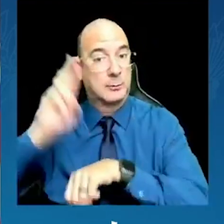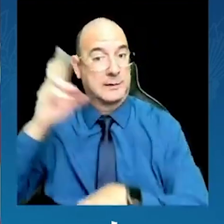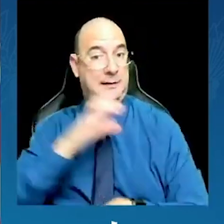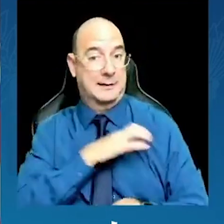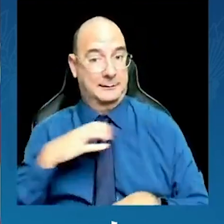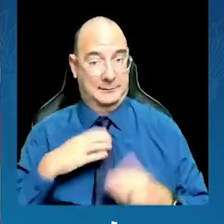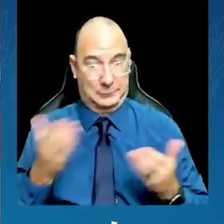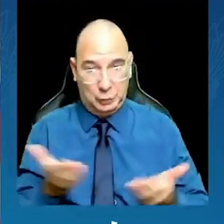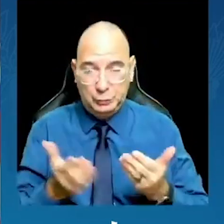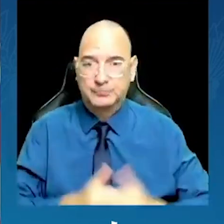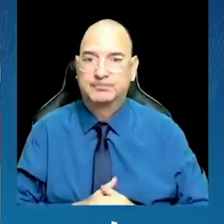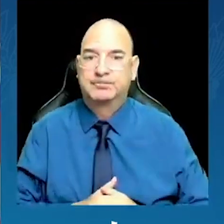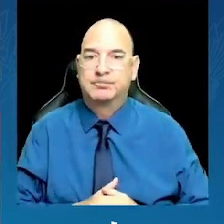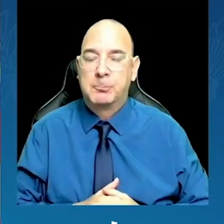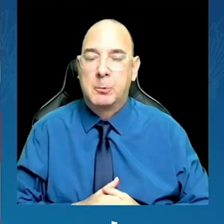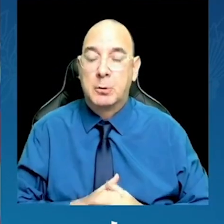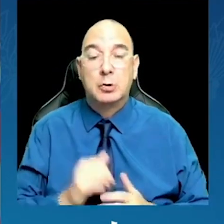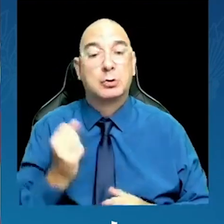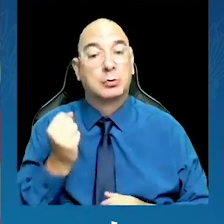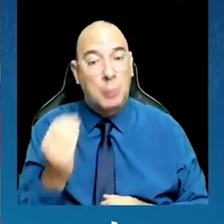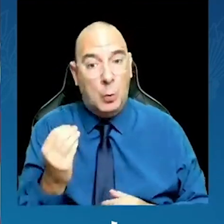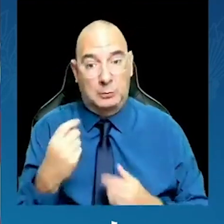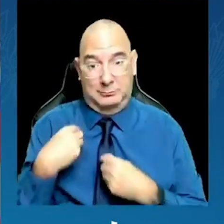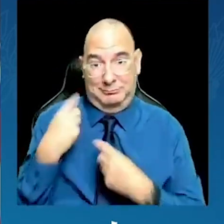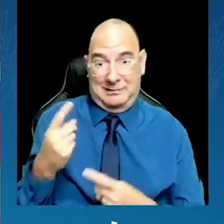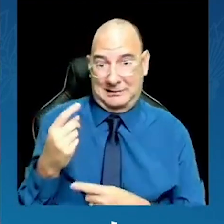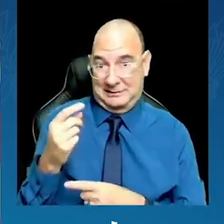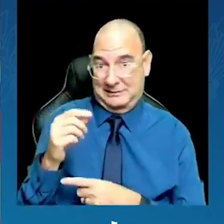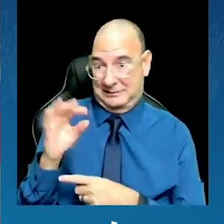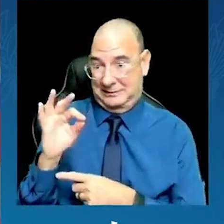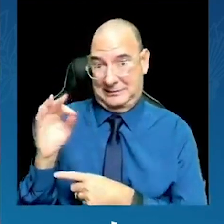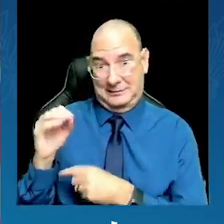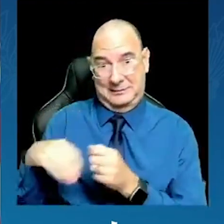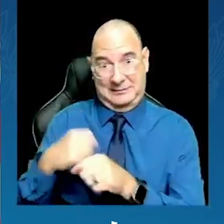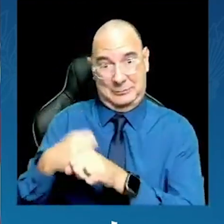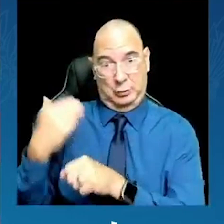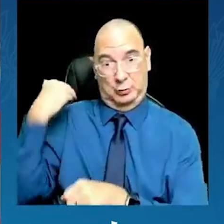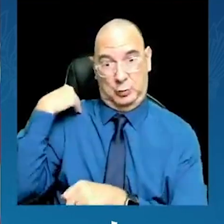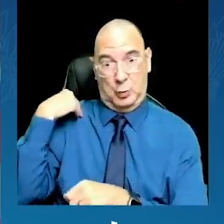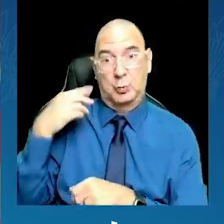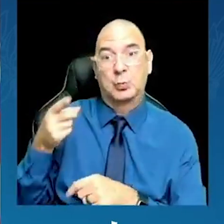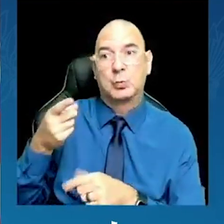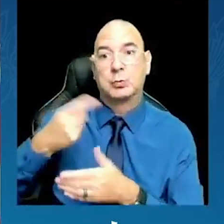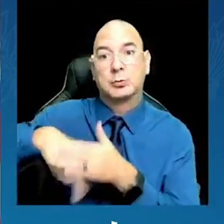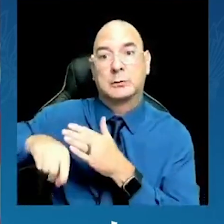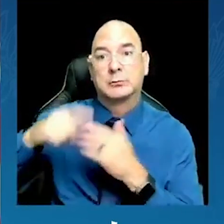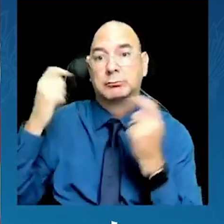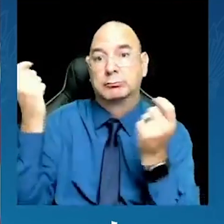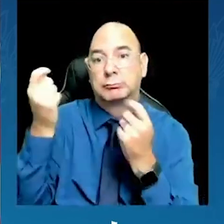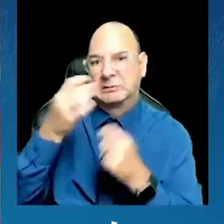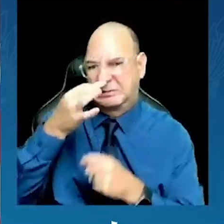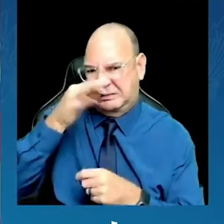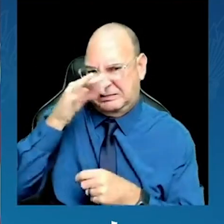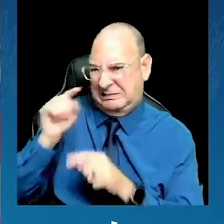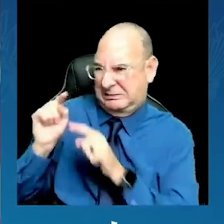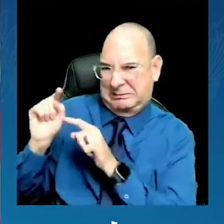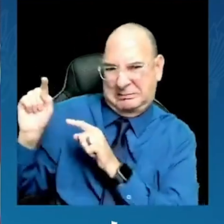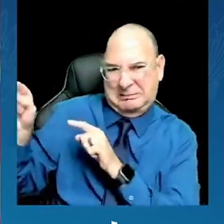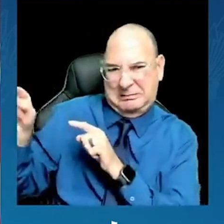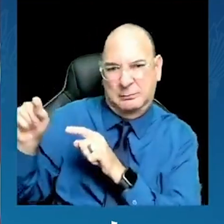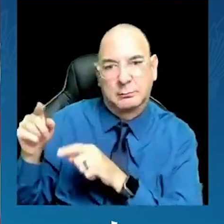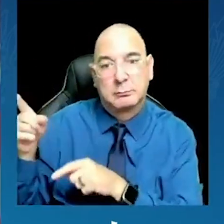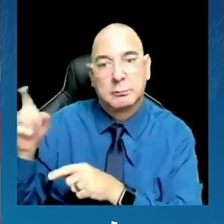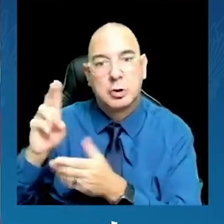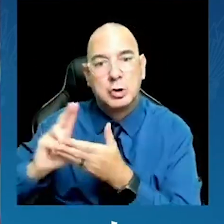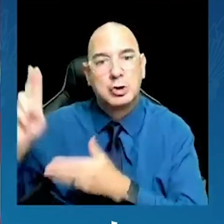years ago next week, just up the road at Rice University, President John F.